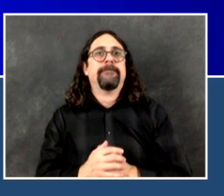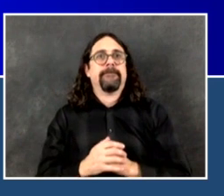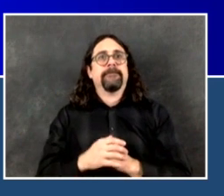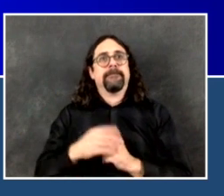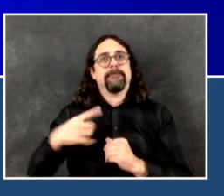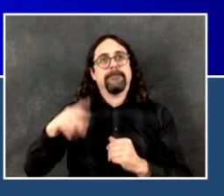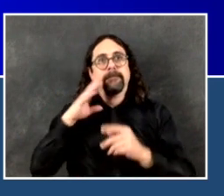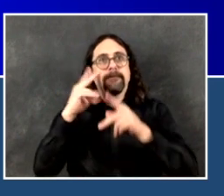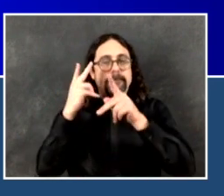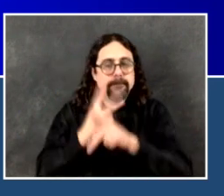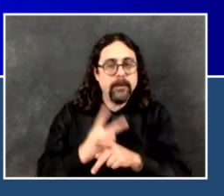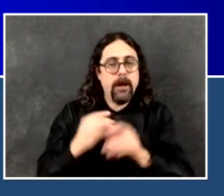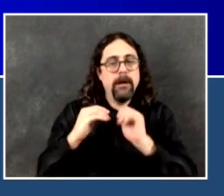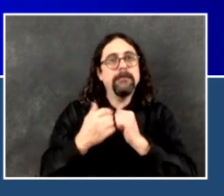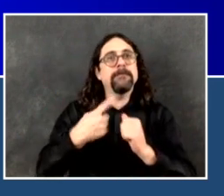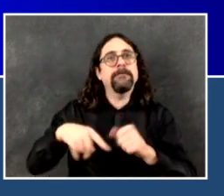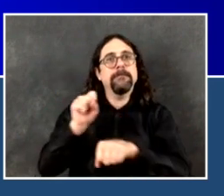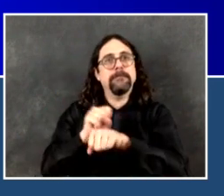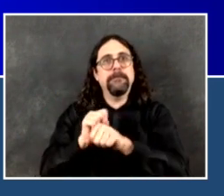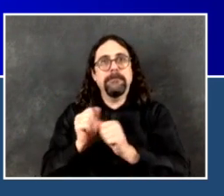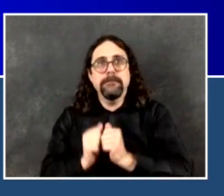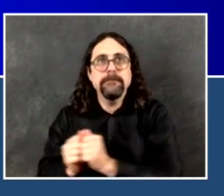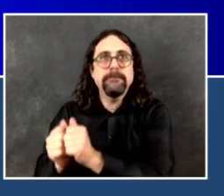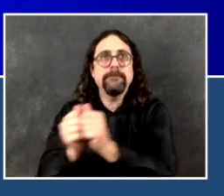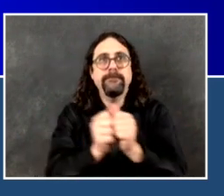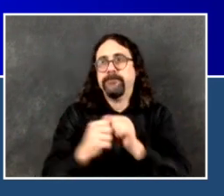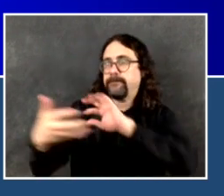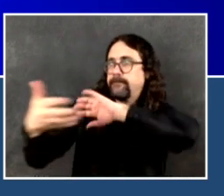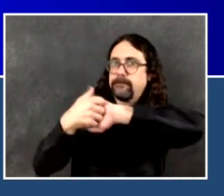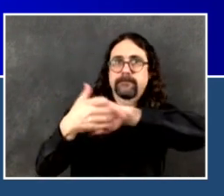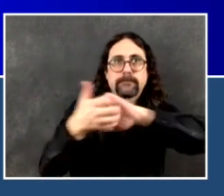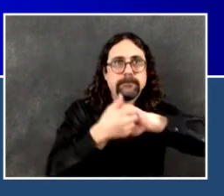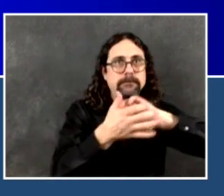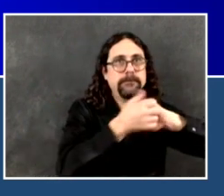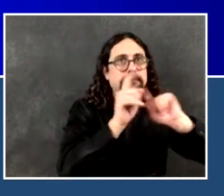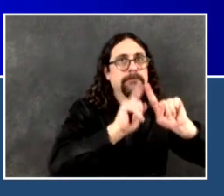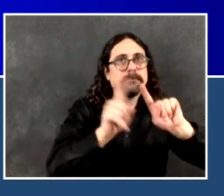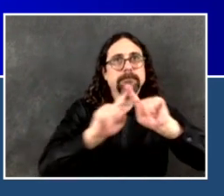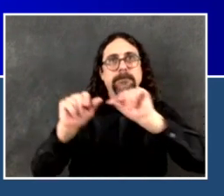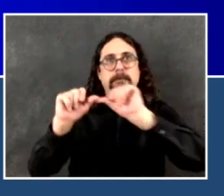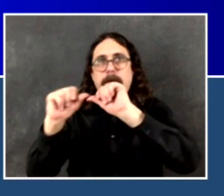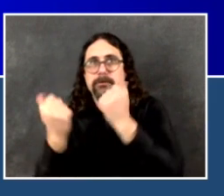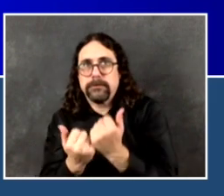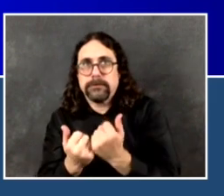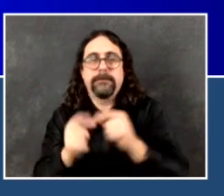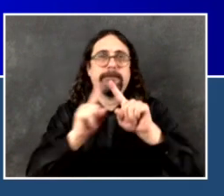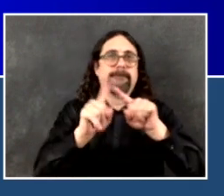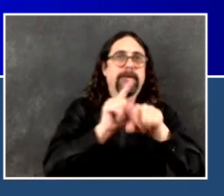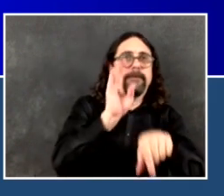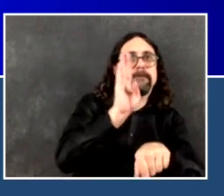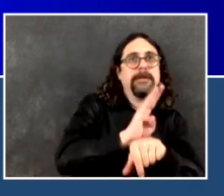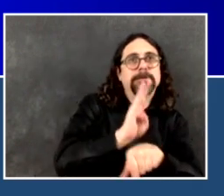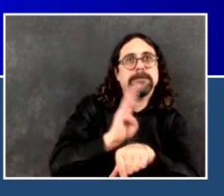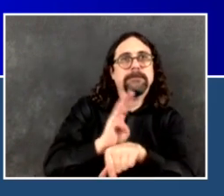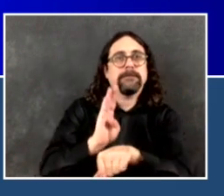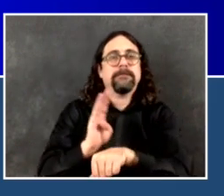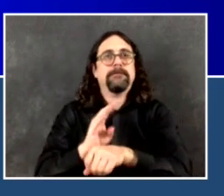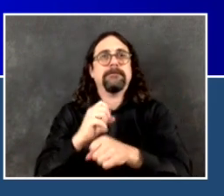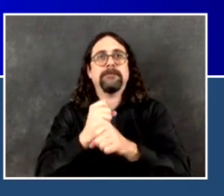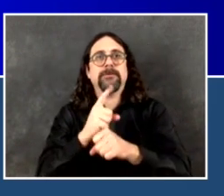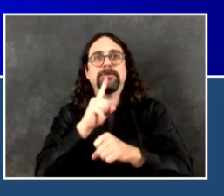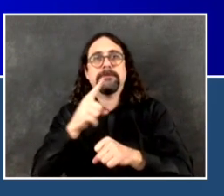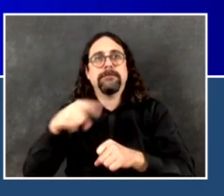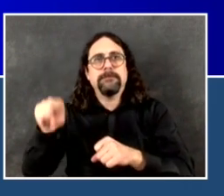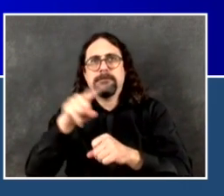with minority-owned businesses, and obviously deepen our MWBE efforts right now, how we can